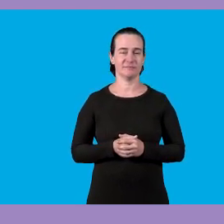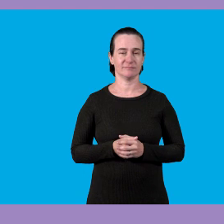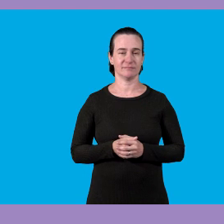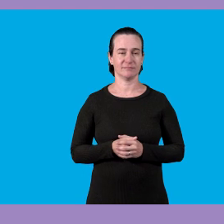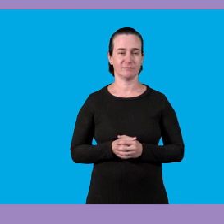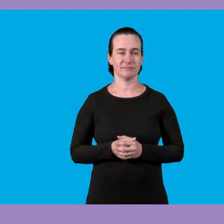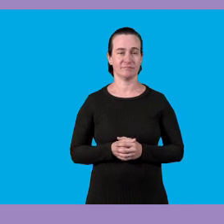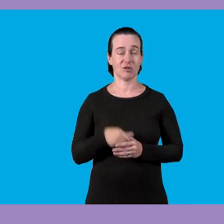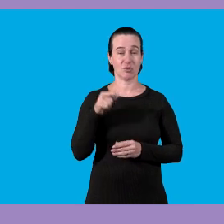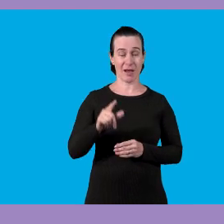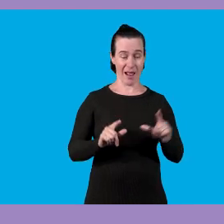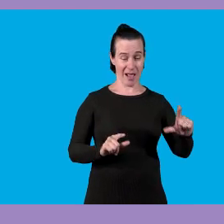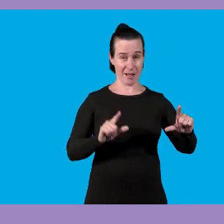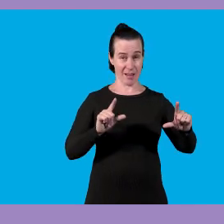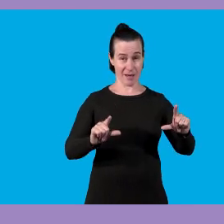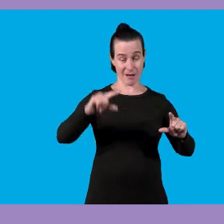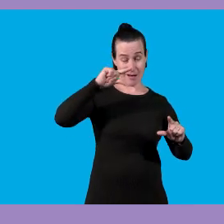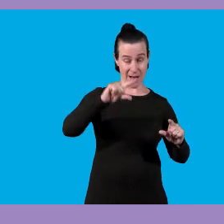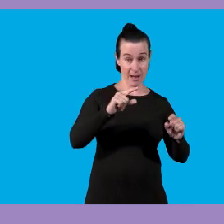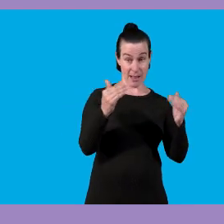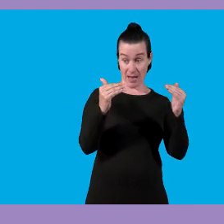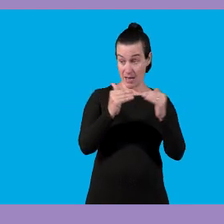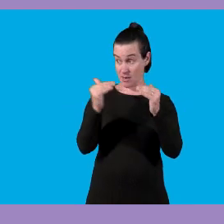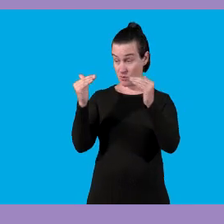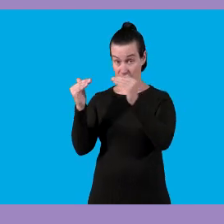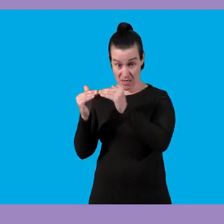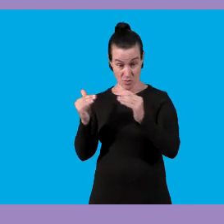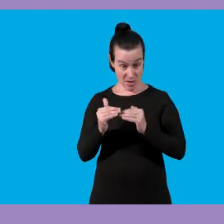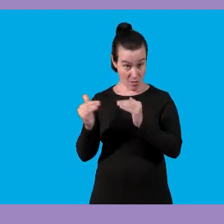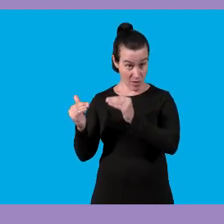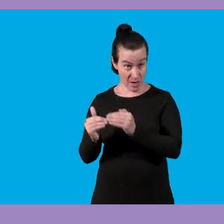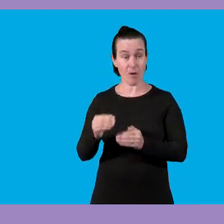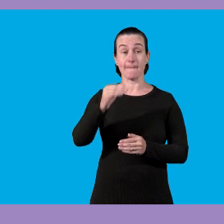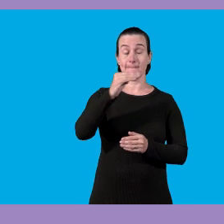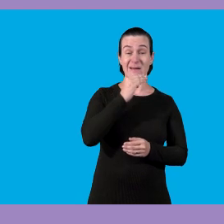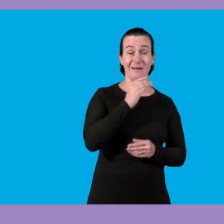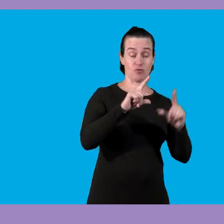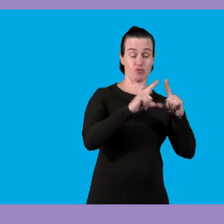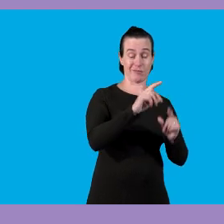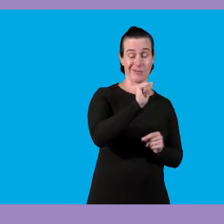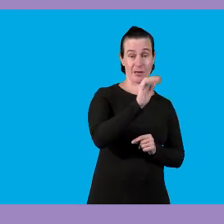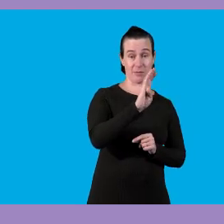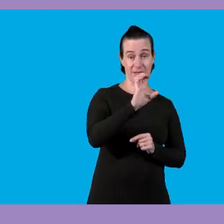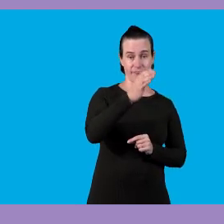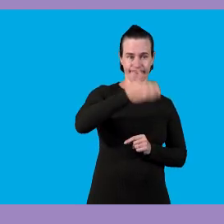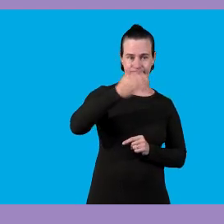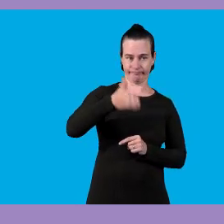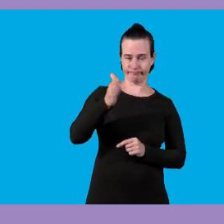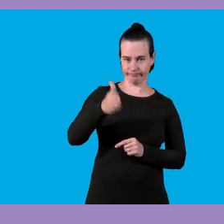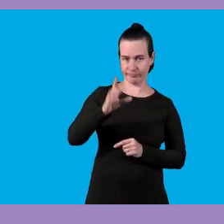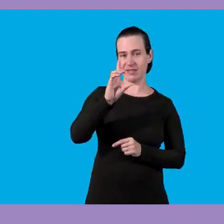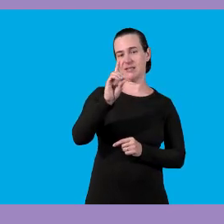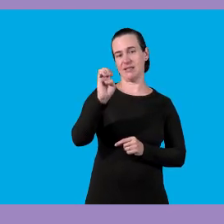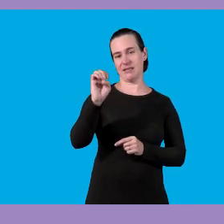say because the angles are equal, therefore triangle ABC is similar to